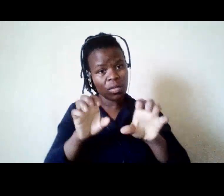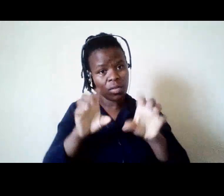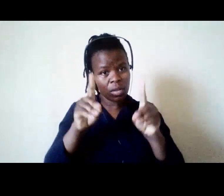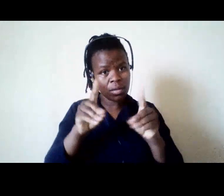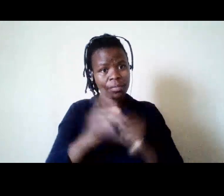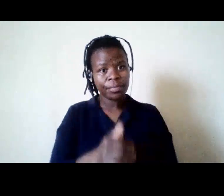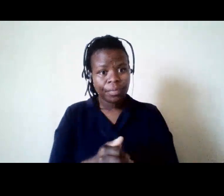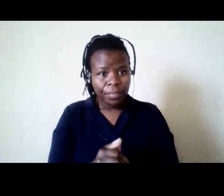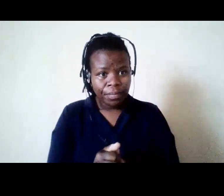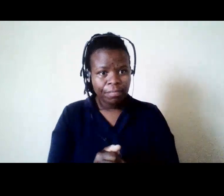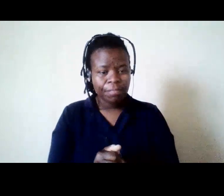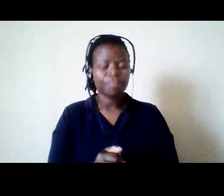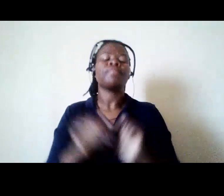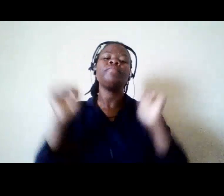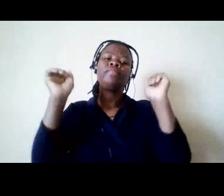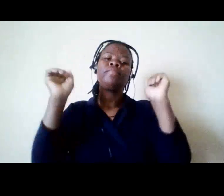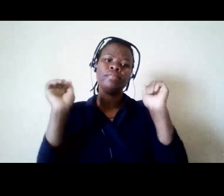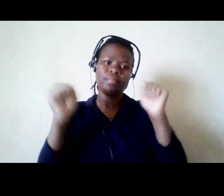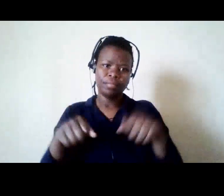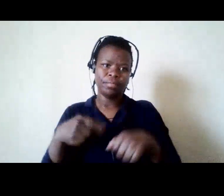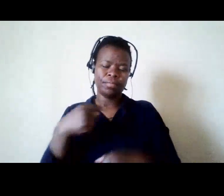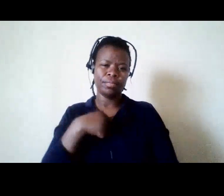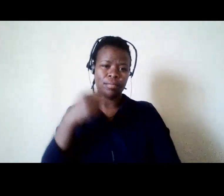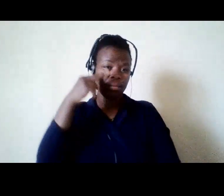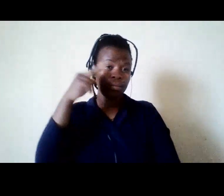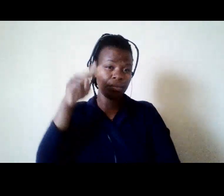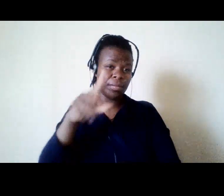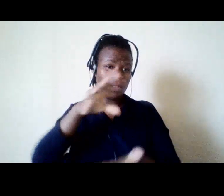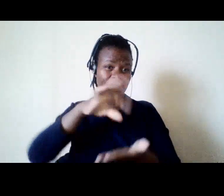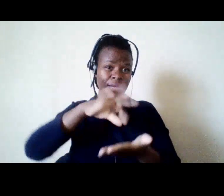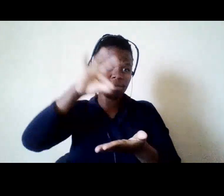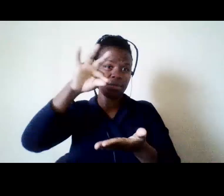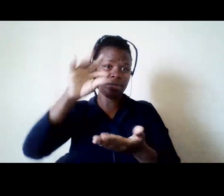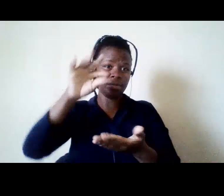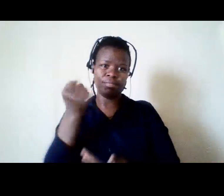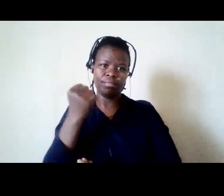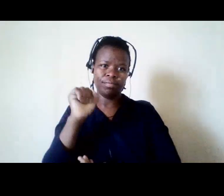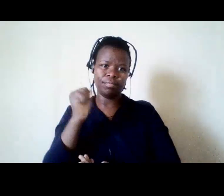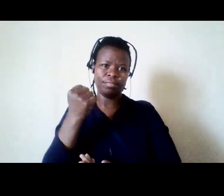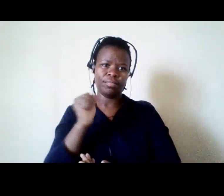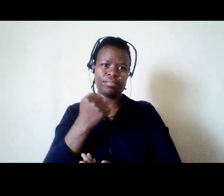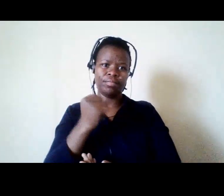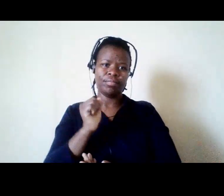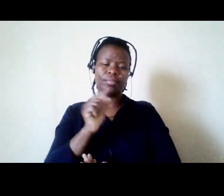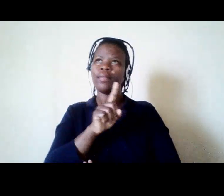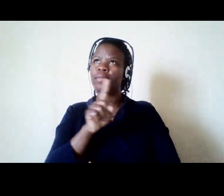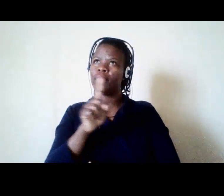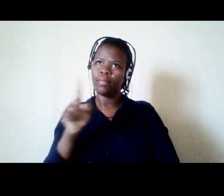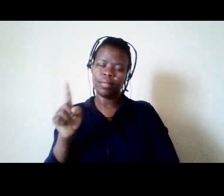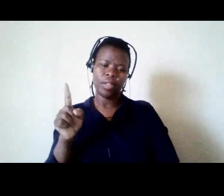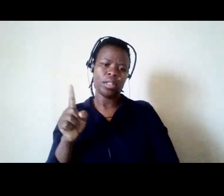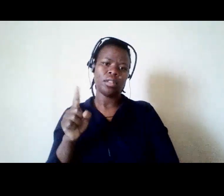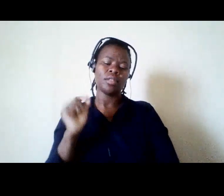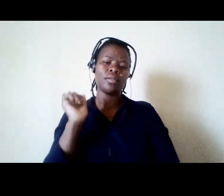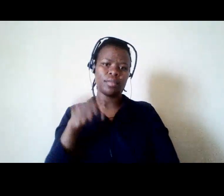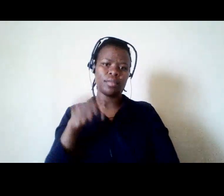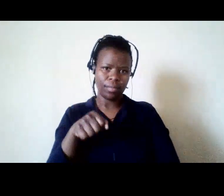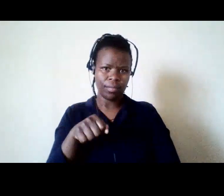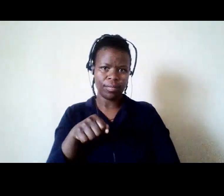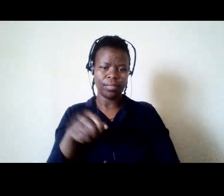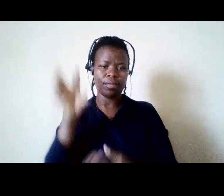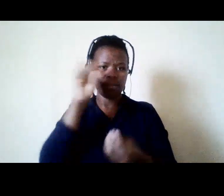For mine, it didn't look at spirituality per se, but I did hear you adding the community